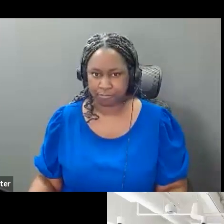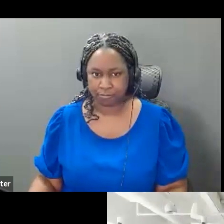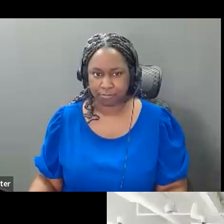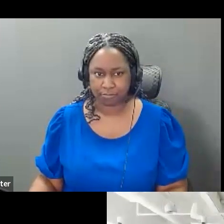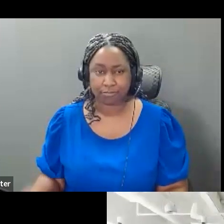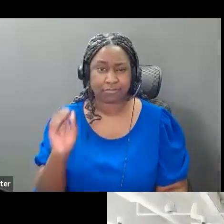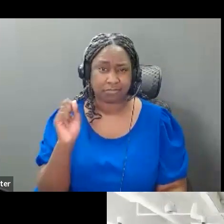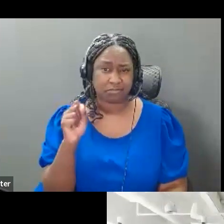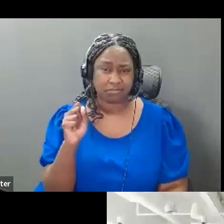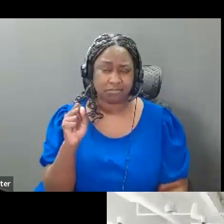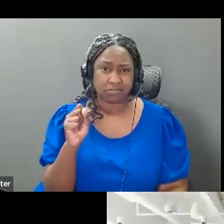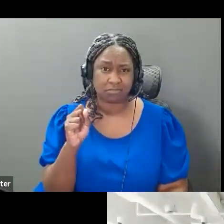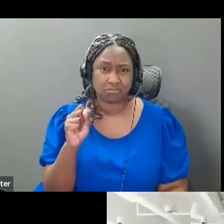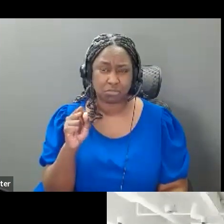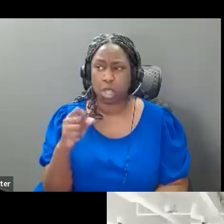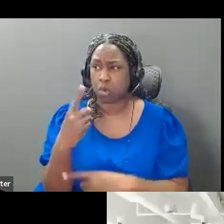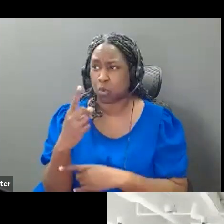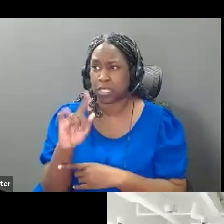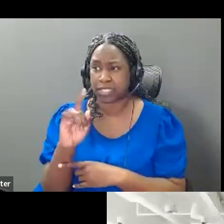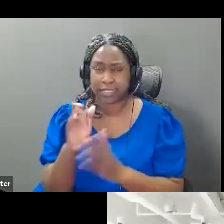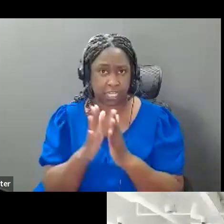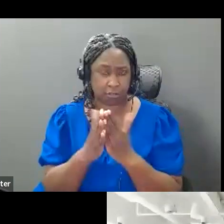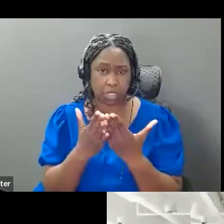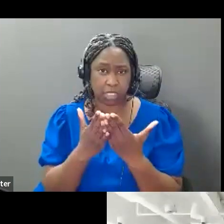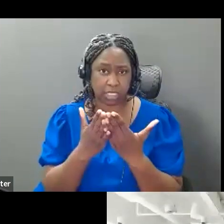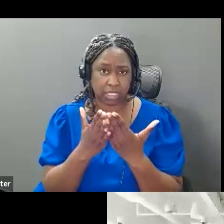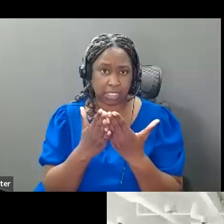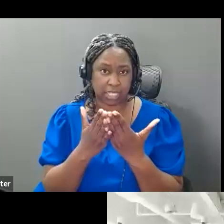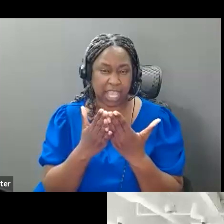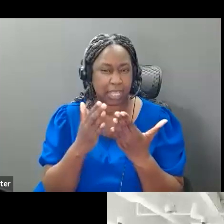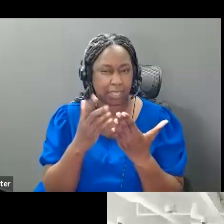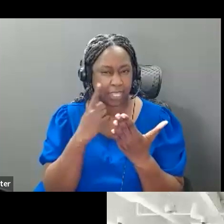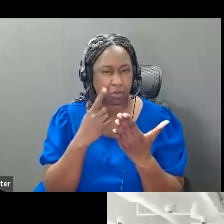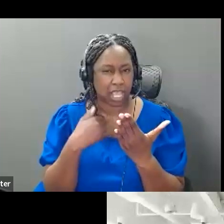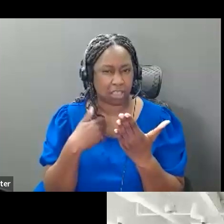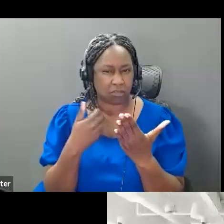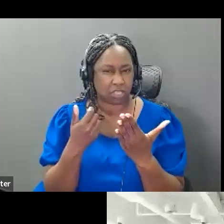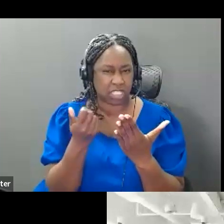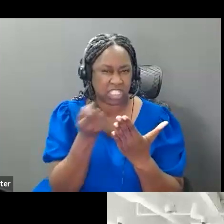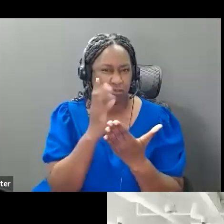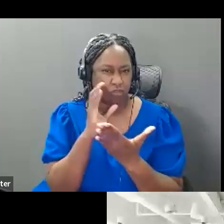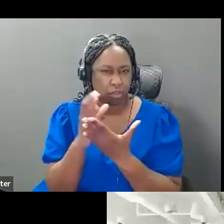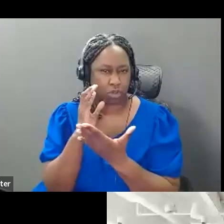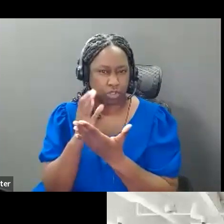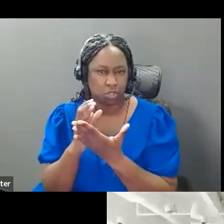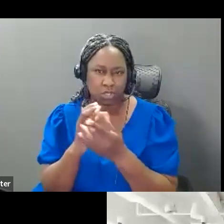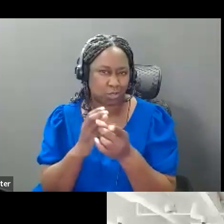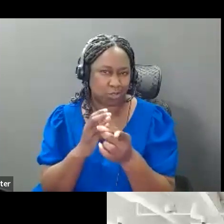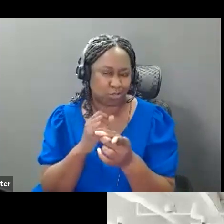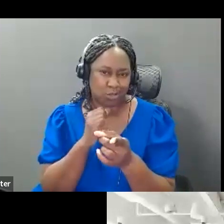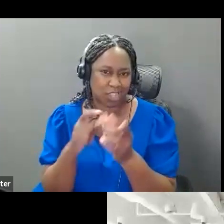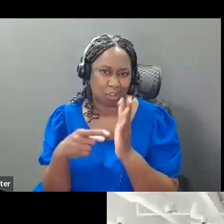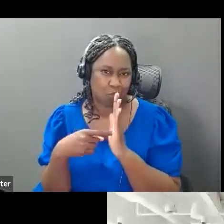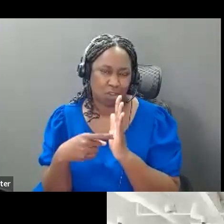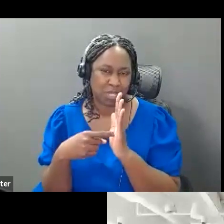and you're not, I mean, even in one data book where I think we have a couple of dozen photos, maybe, you're still not going to